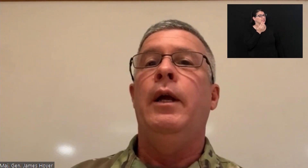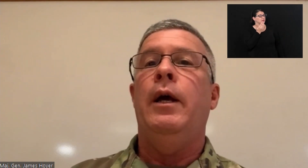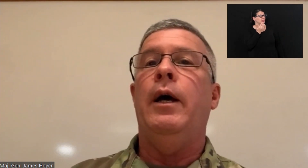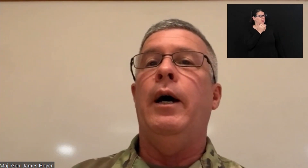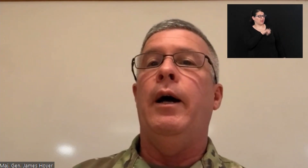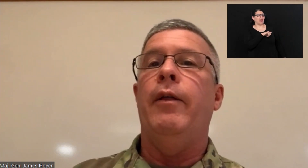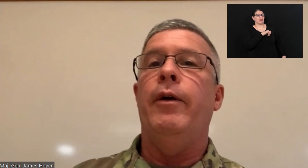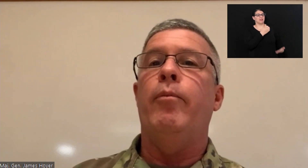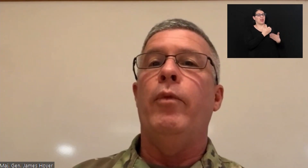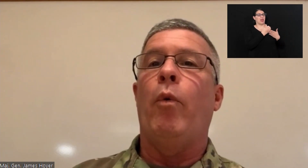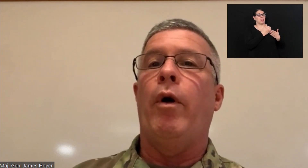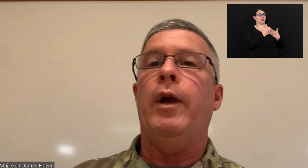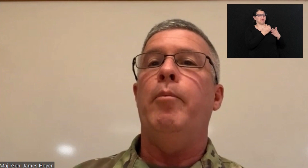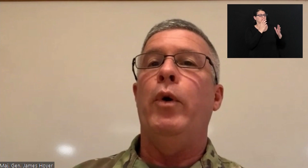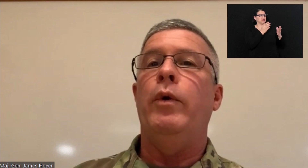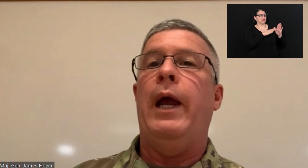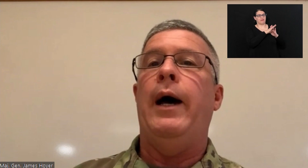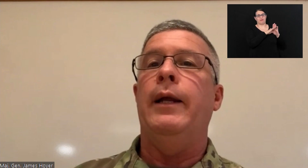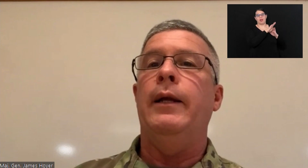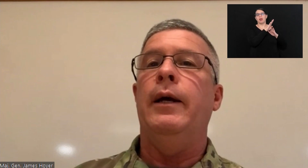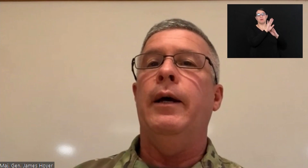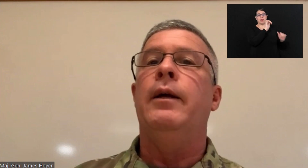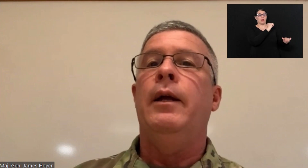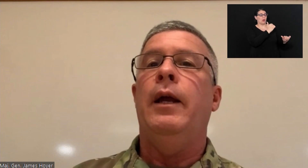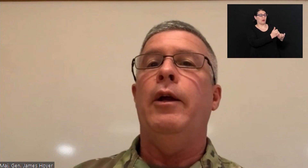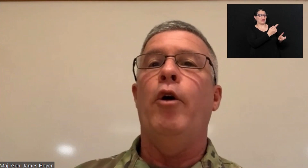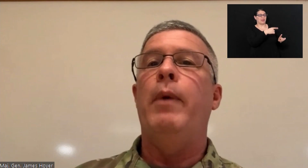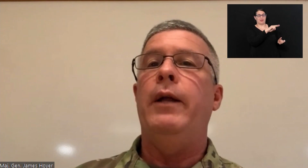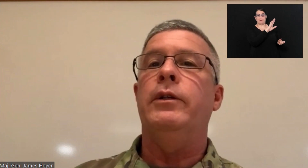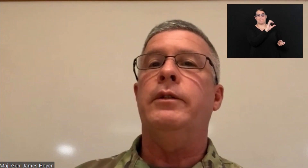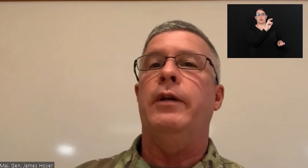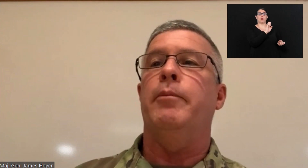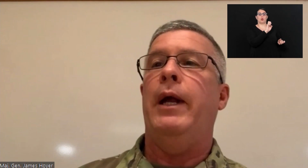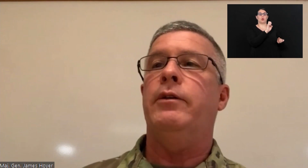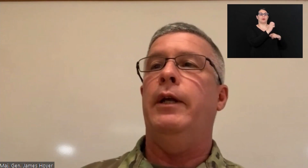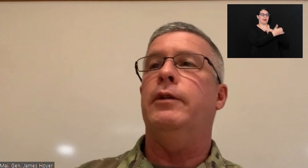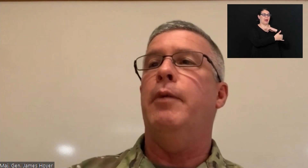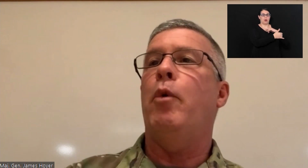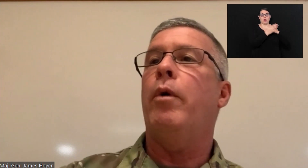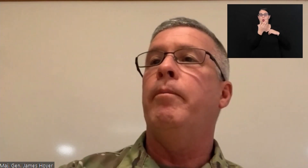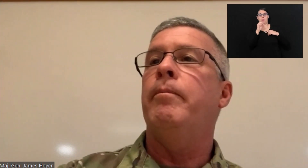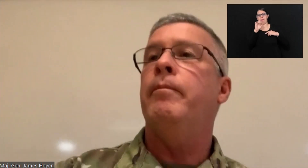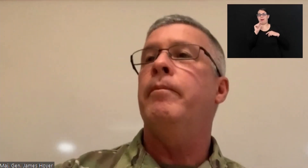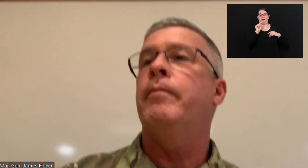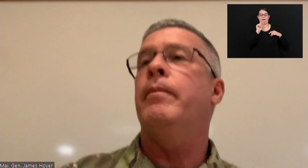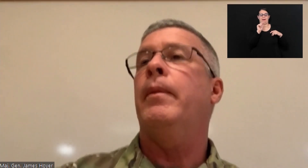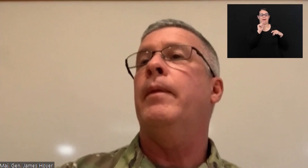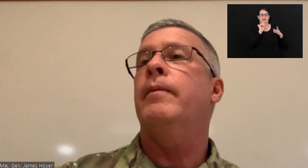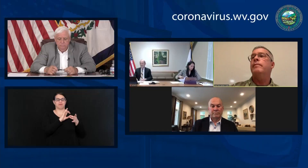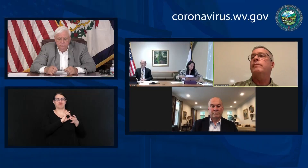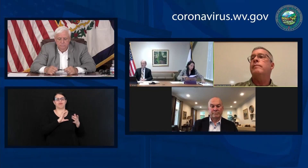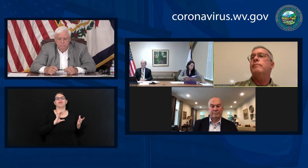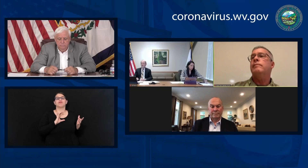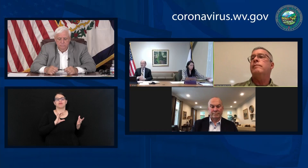Authority, the work at Boone County and Hobart just doesn't make sense anymore.